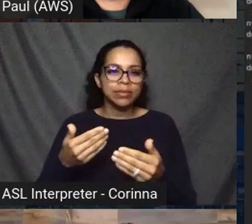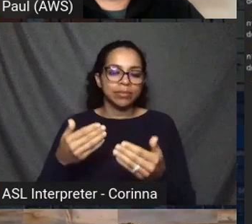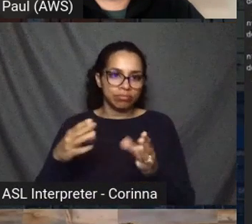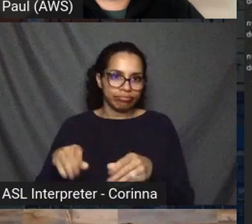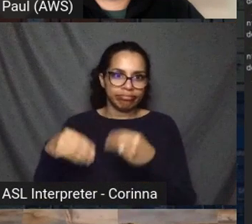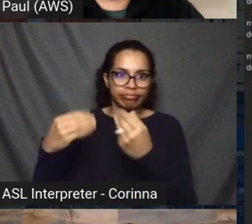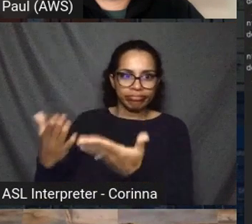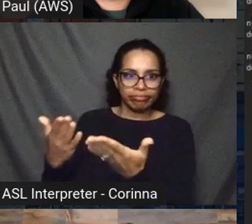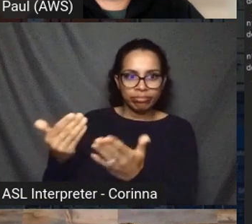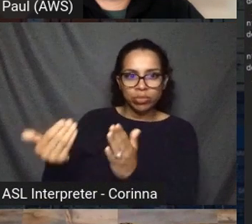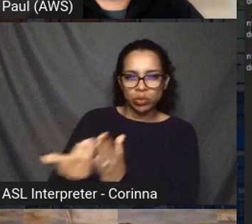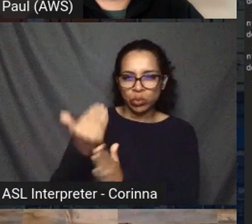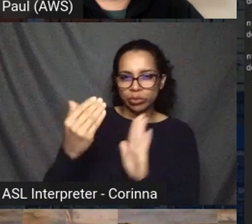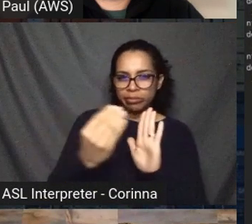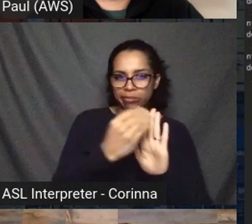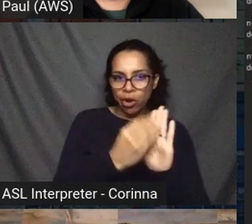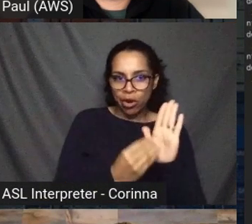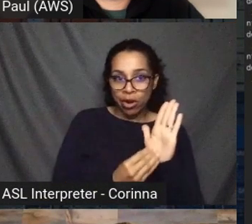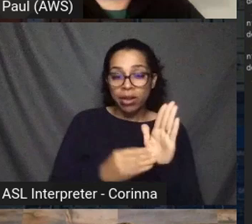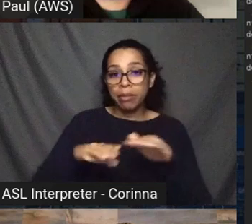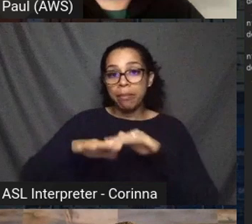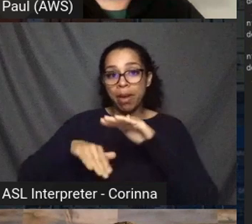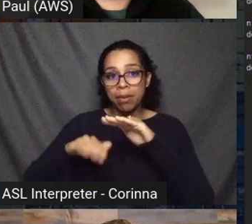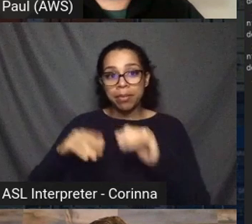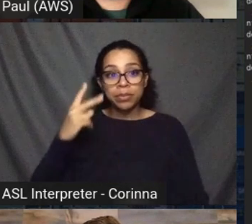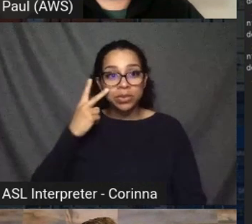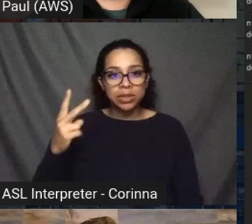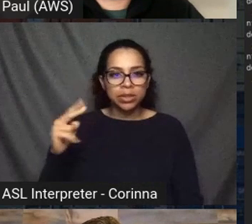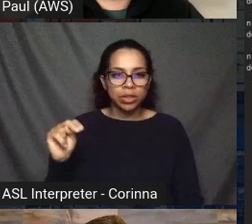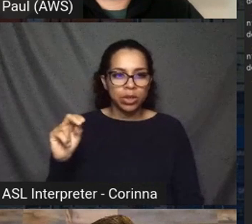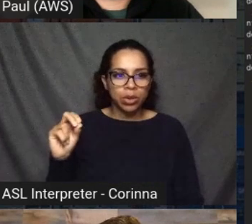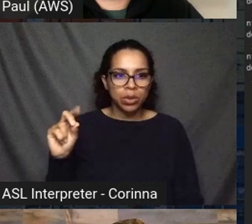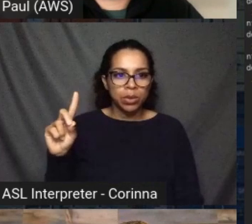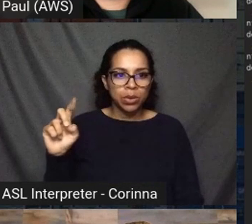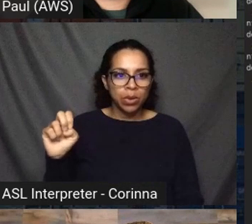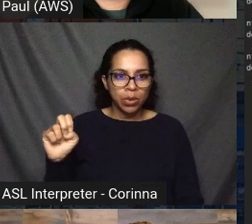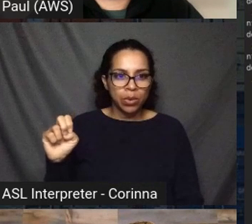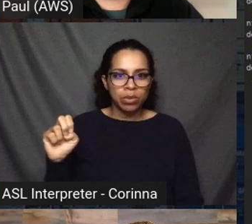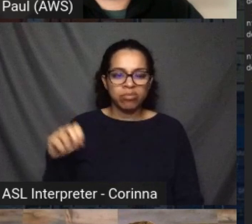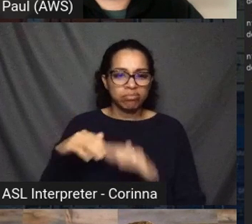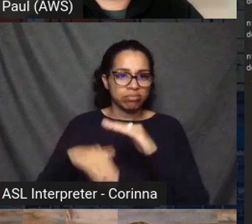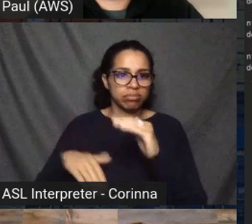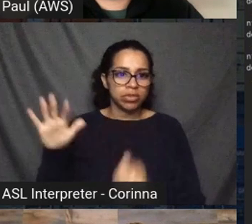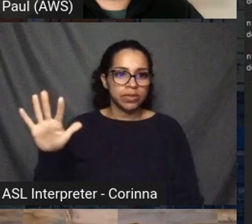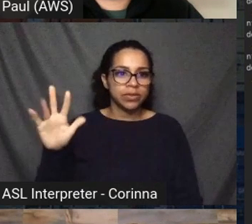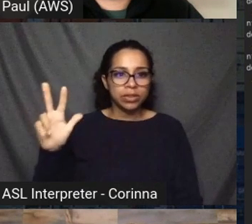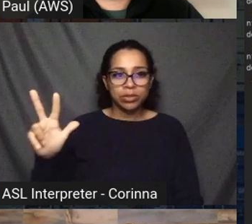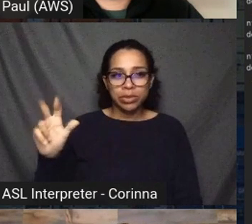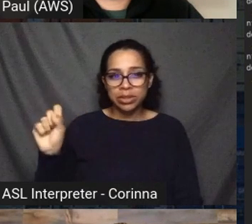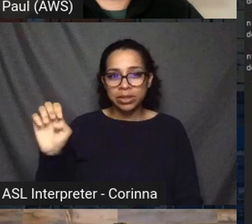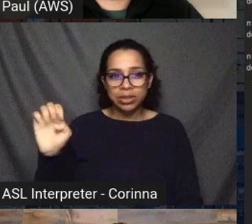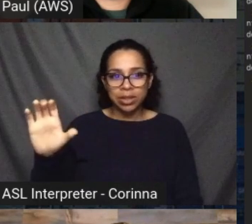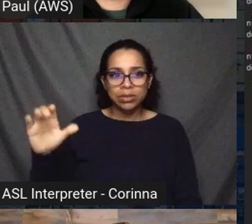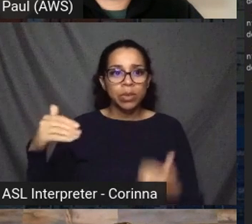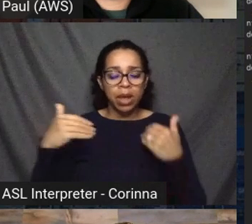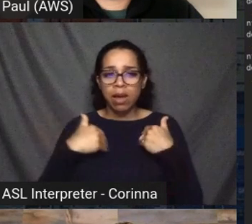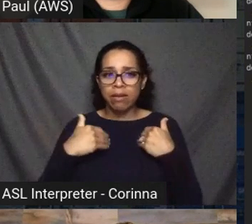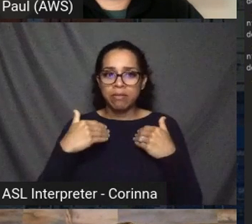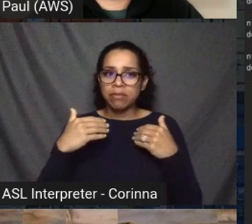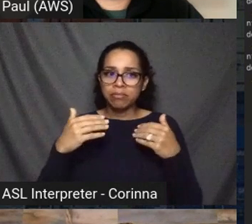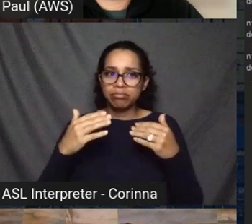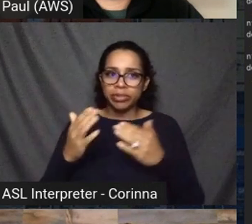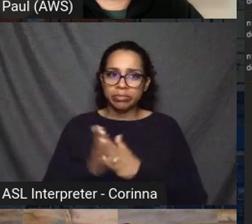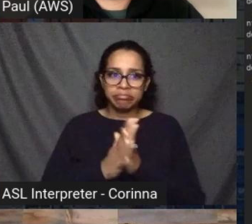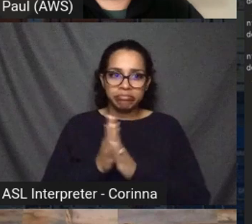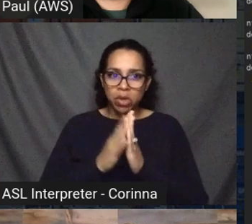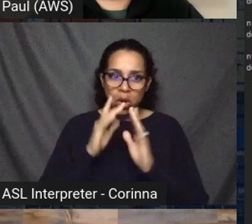see now, the node is ready, right? Within a matter of 53 seconds. And then we have aggressive goals from the perspective of the